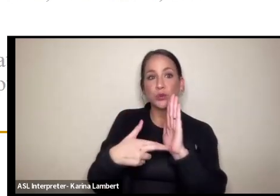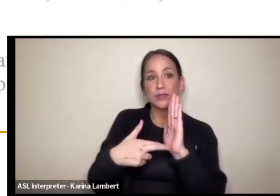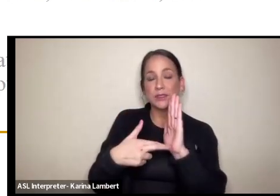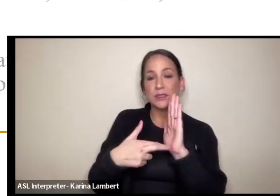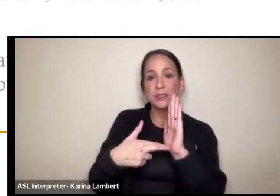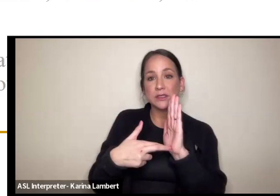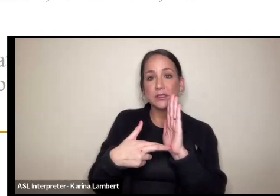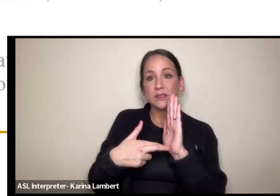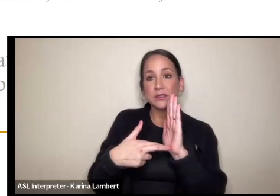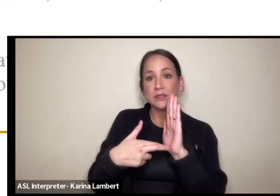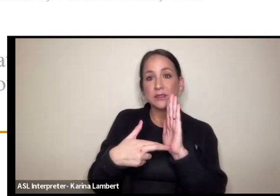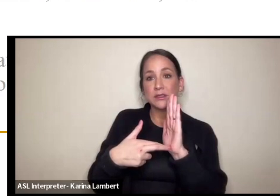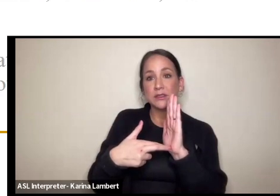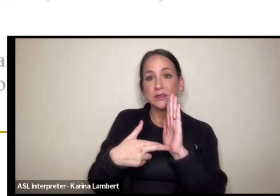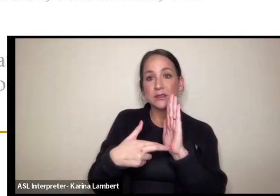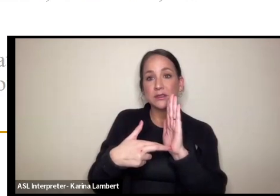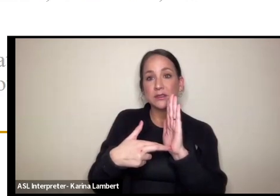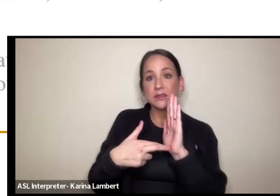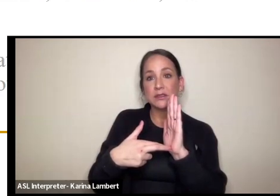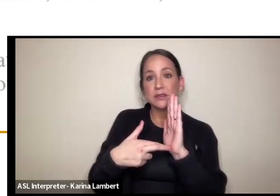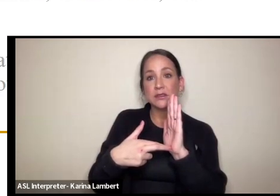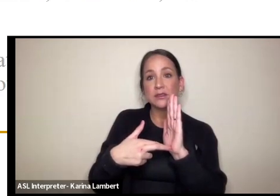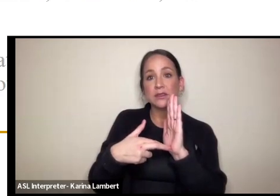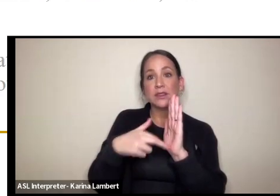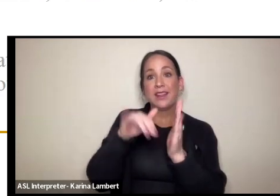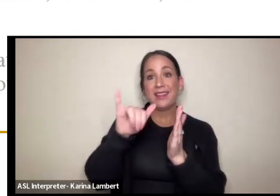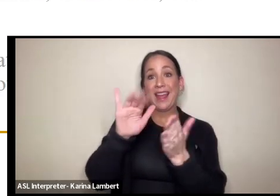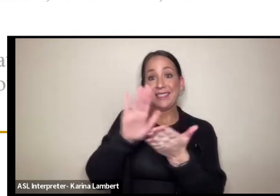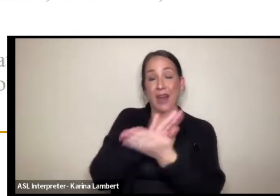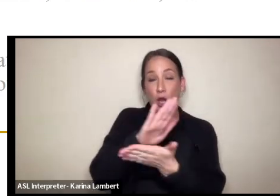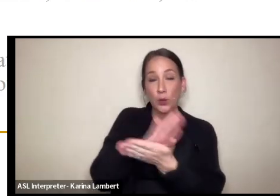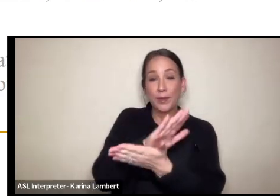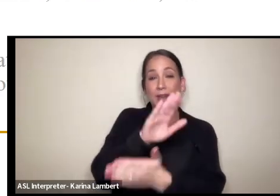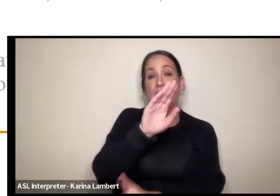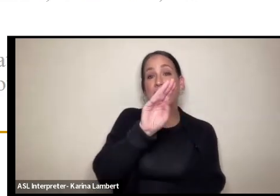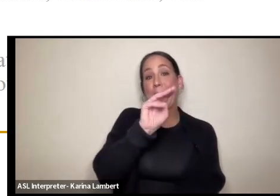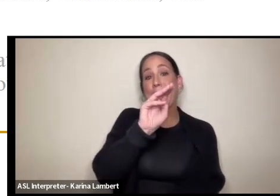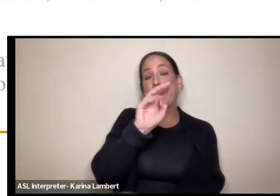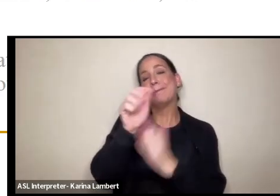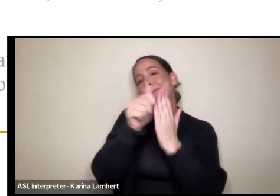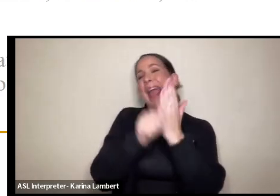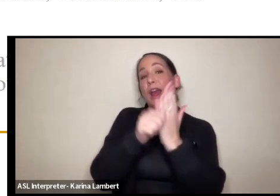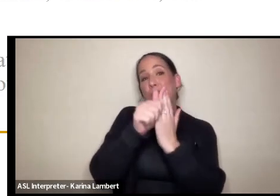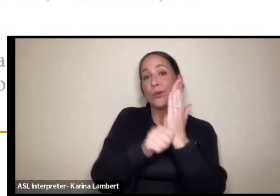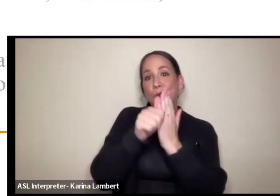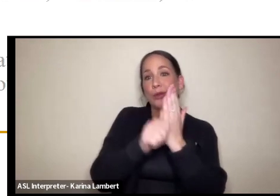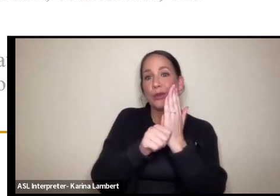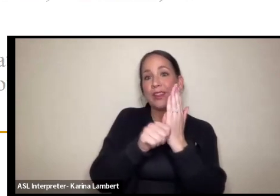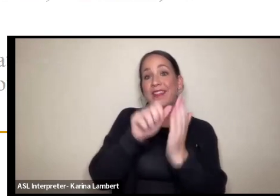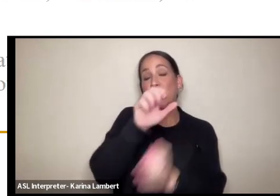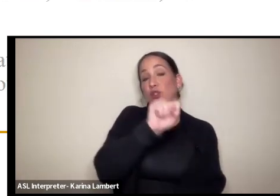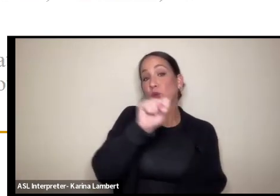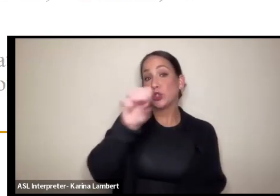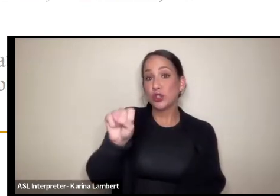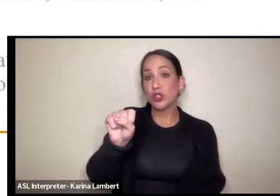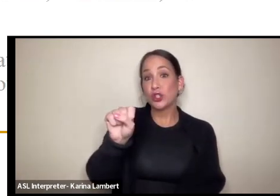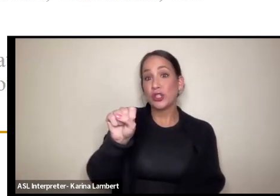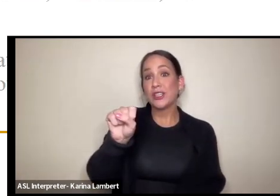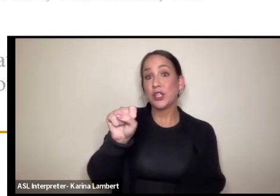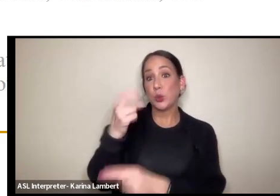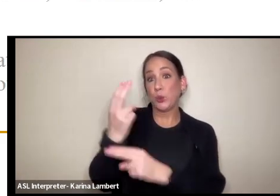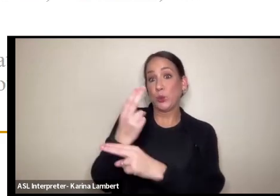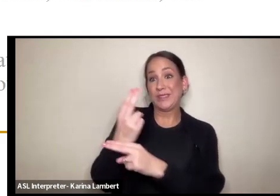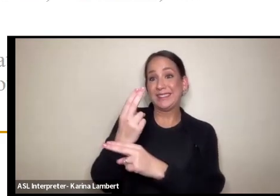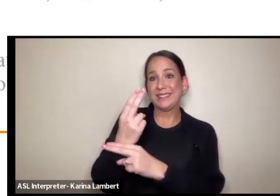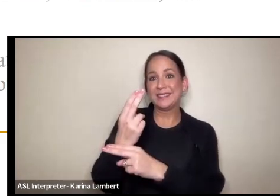mean that's the document that Medicaid, or the manual that that Social Security uses,